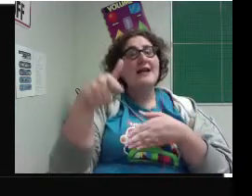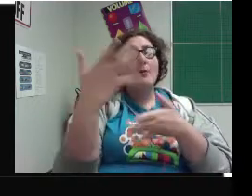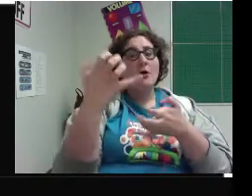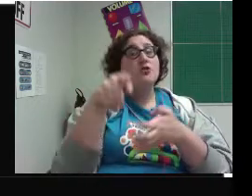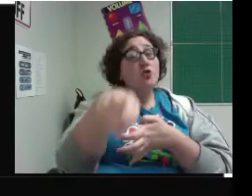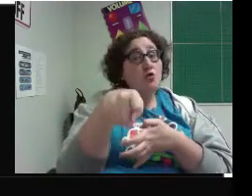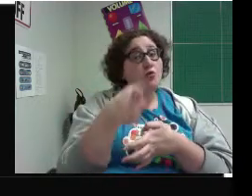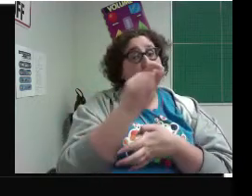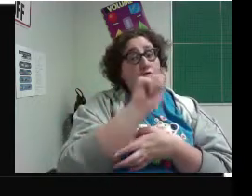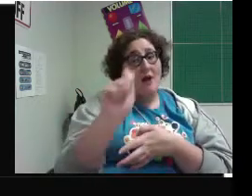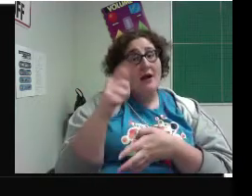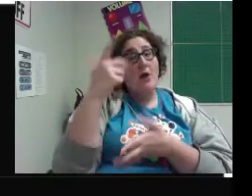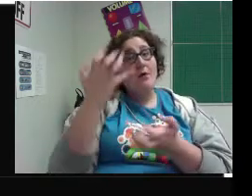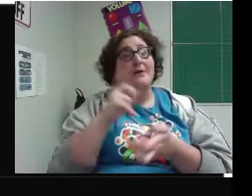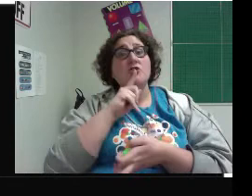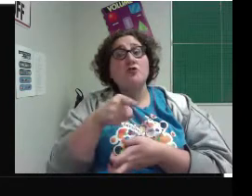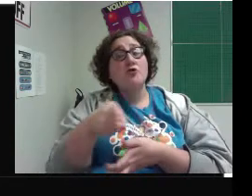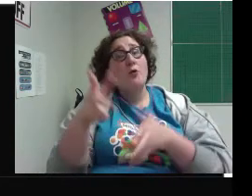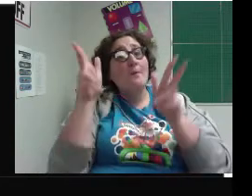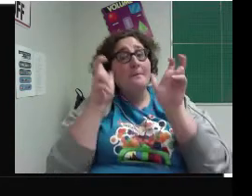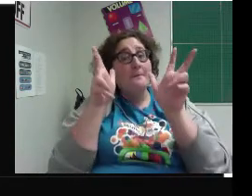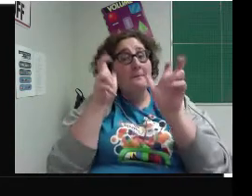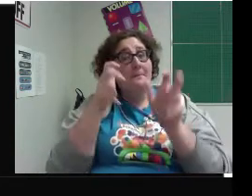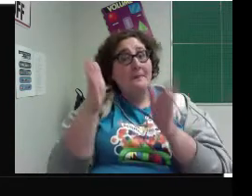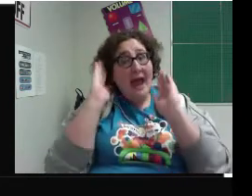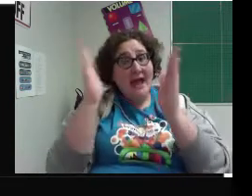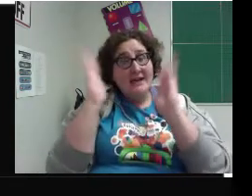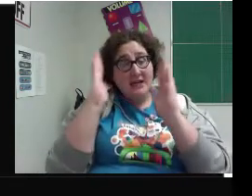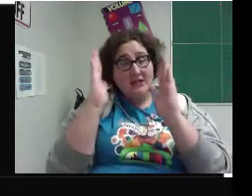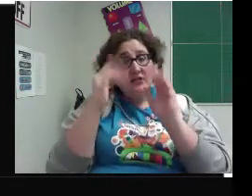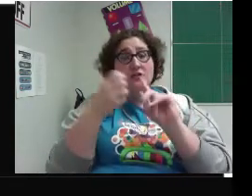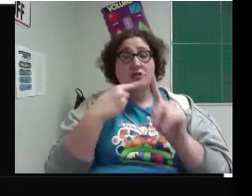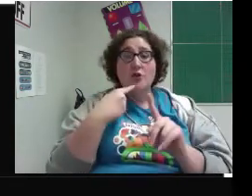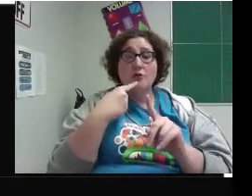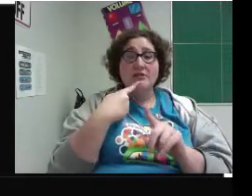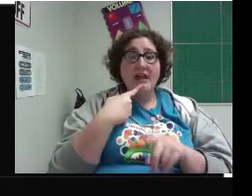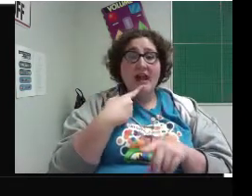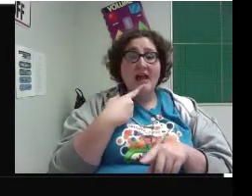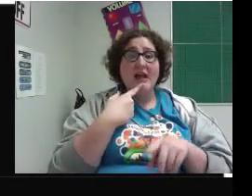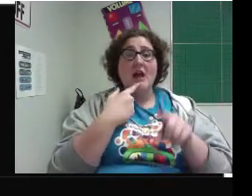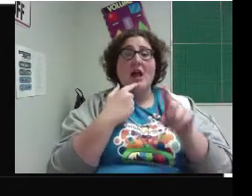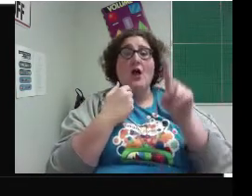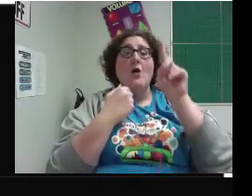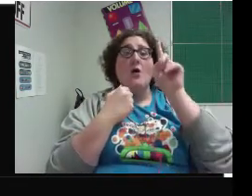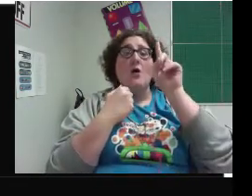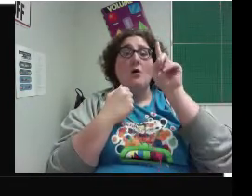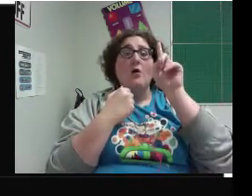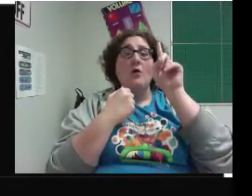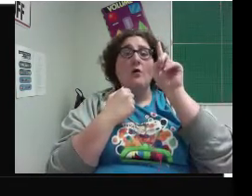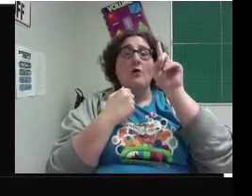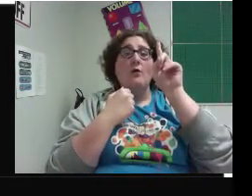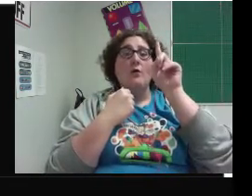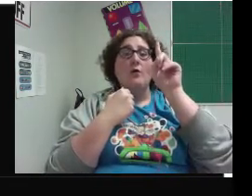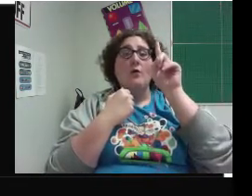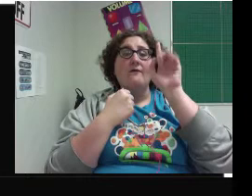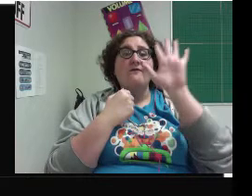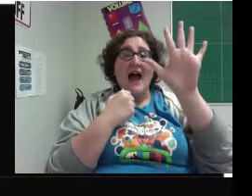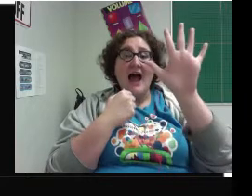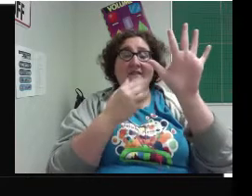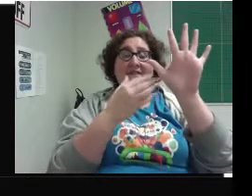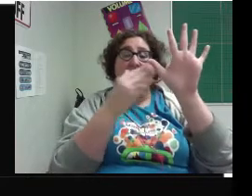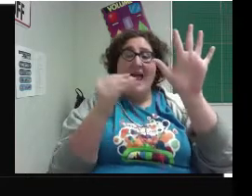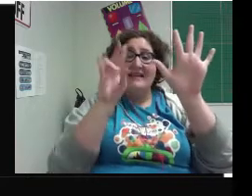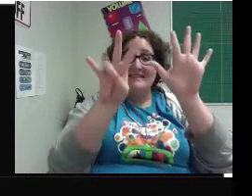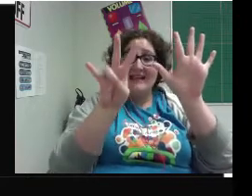you are listening. So angle 5 is congruent to angle 7 because of vertical angles.